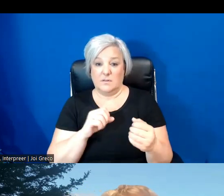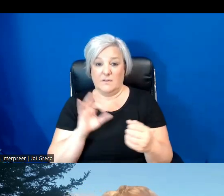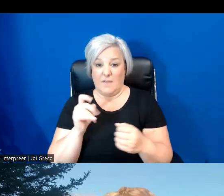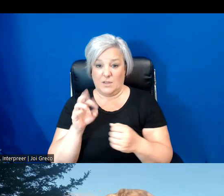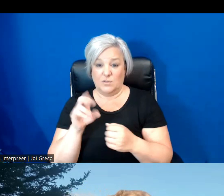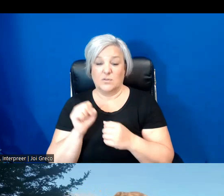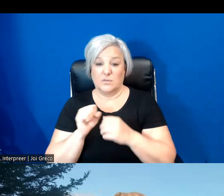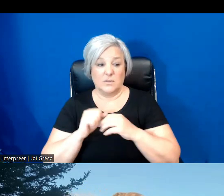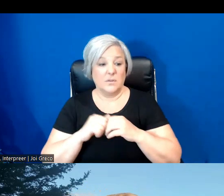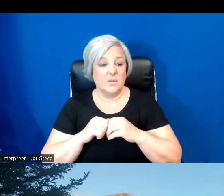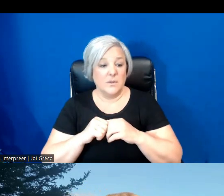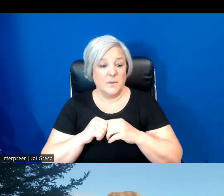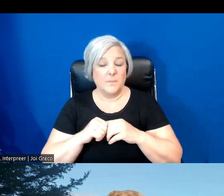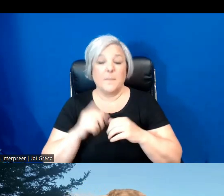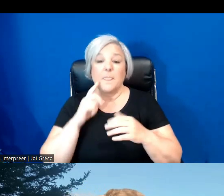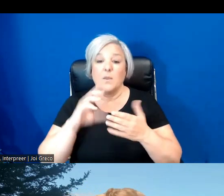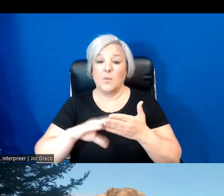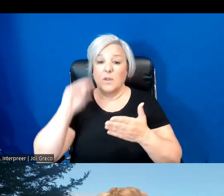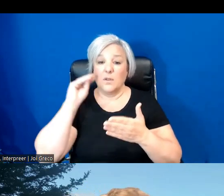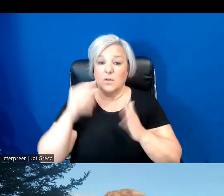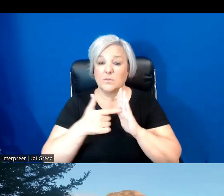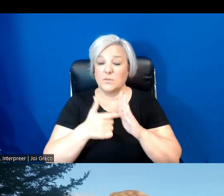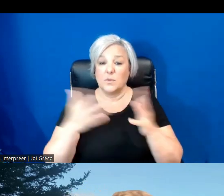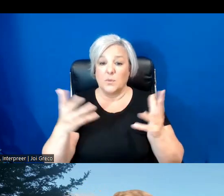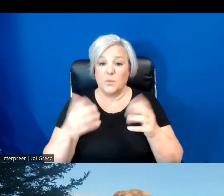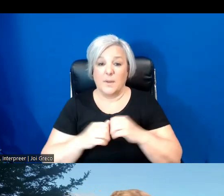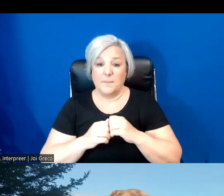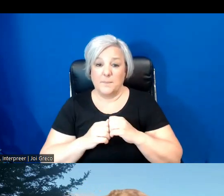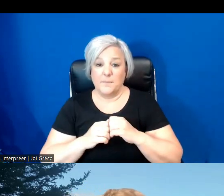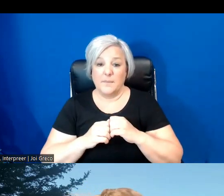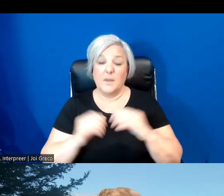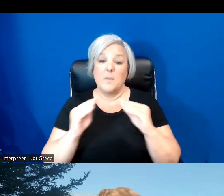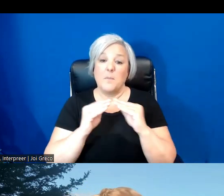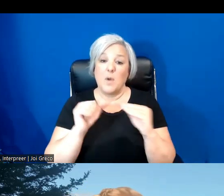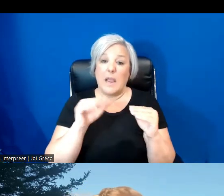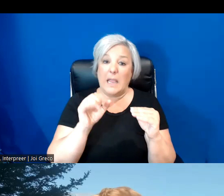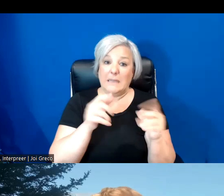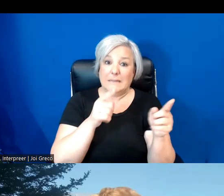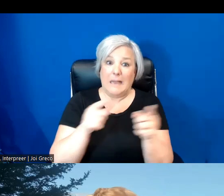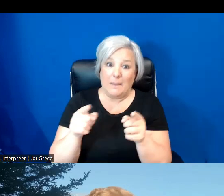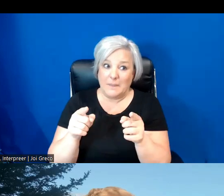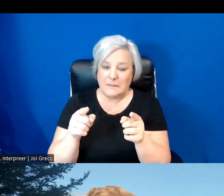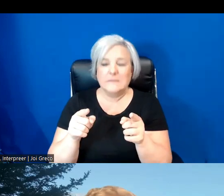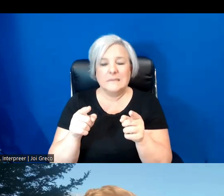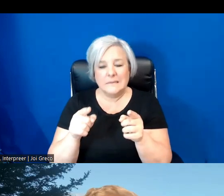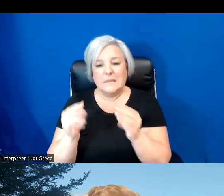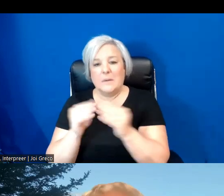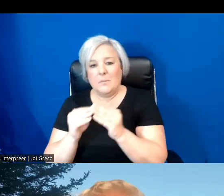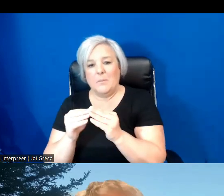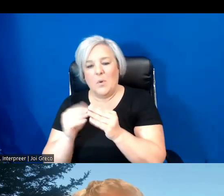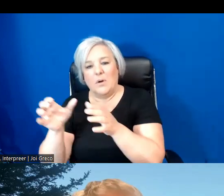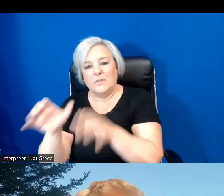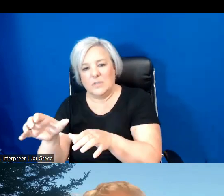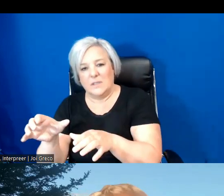system. And what we were able to show is that, look, as more ACEs occur, it's more likely that people